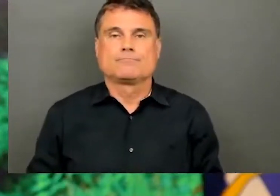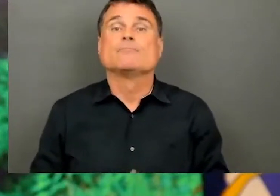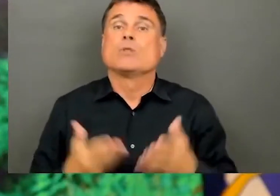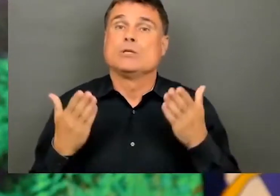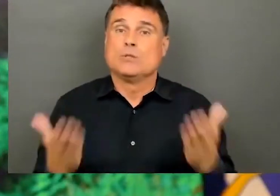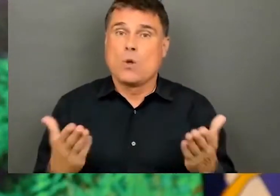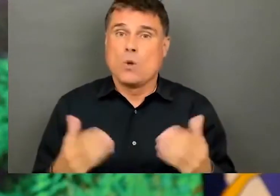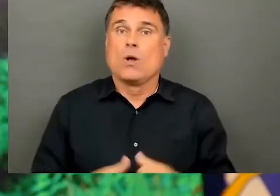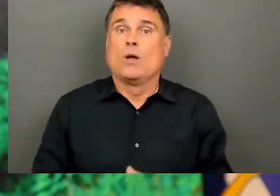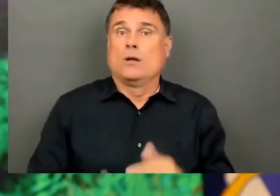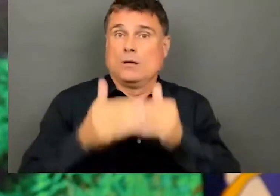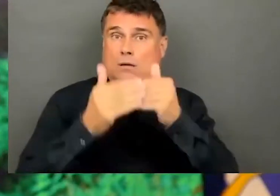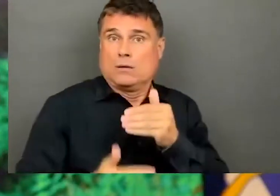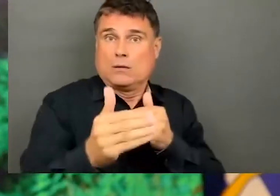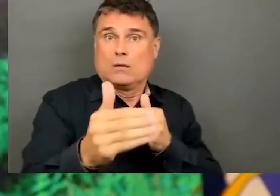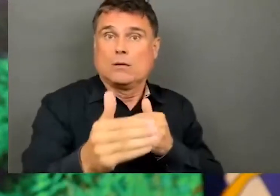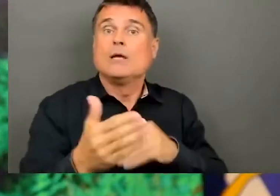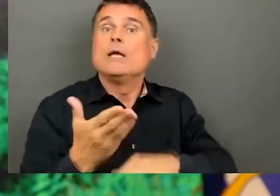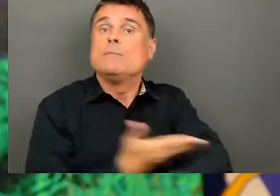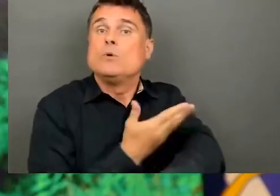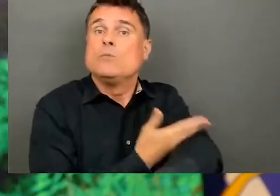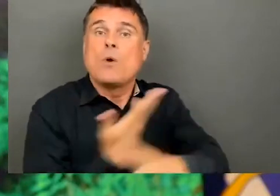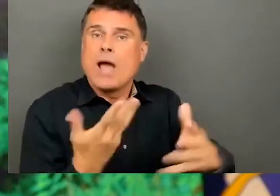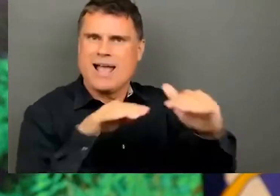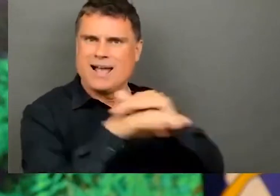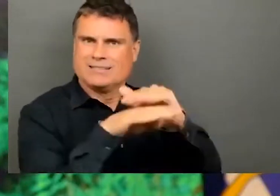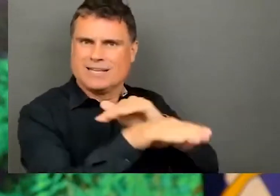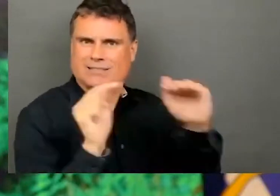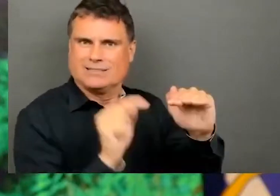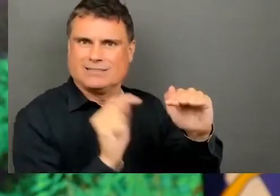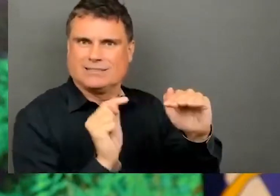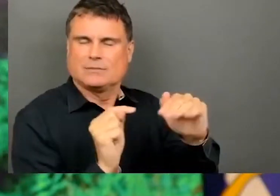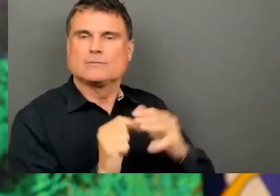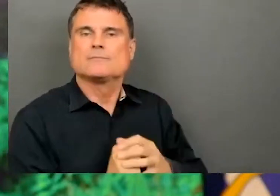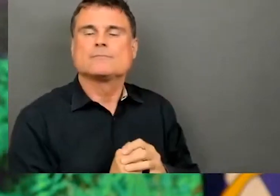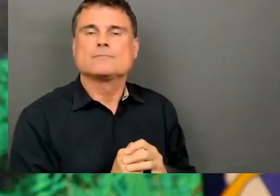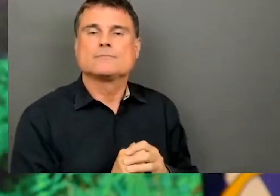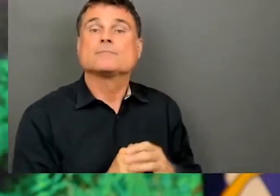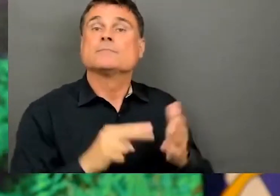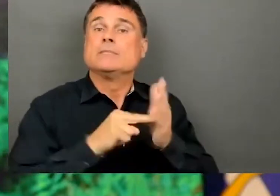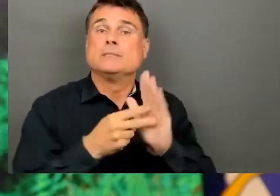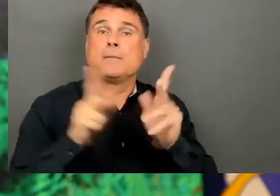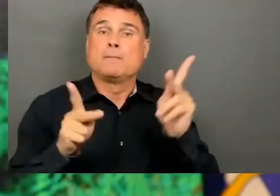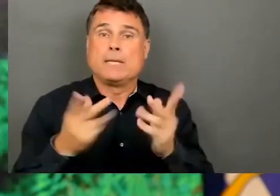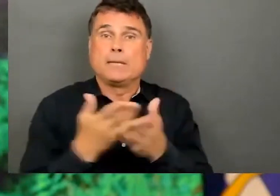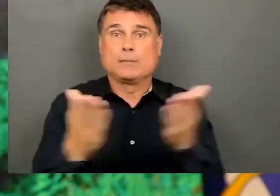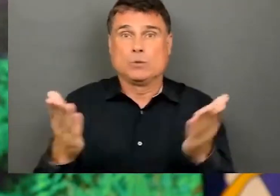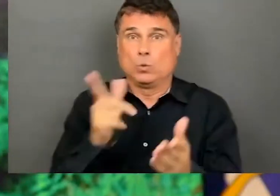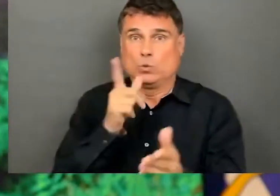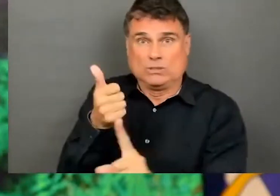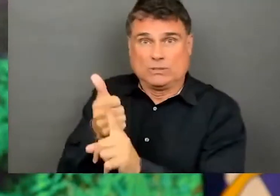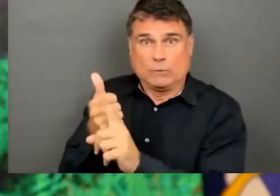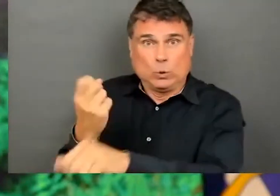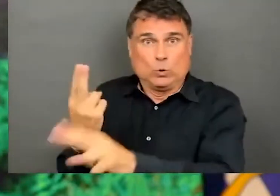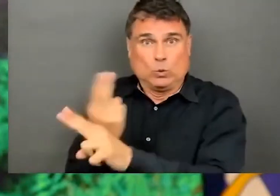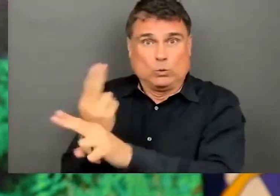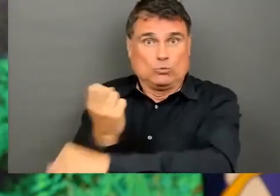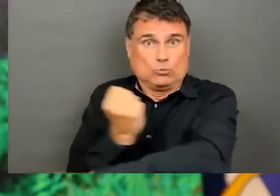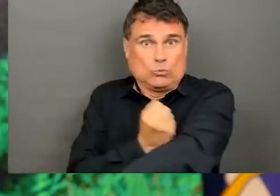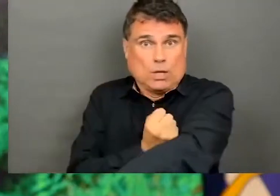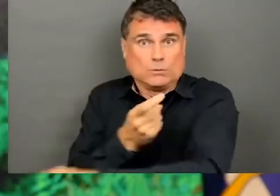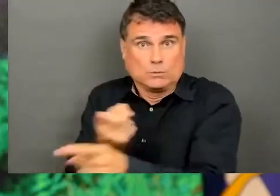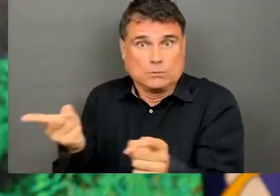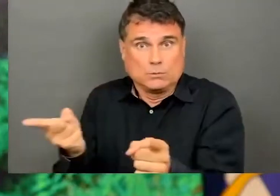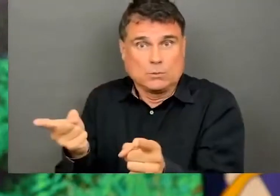means people who use drugs in all settings will have access to an alternative to the toxic street drug supply. There